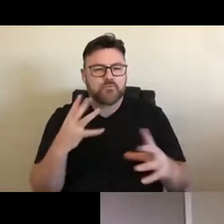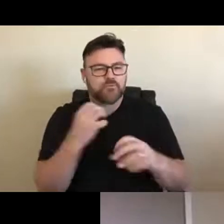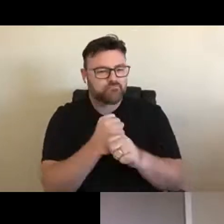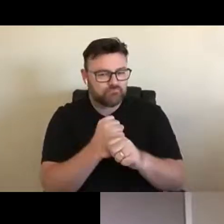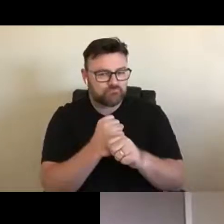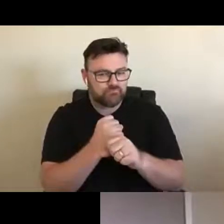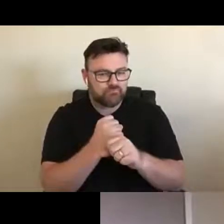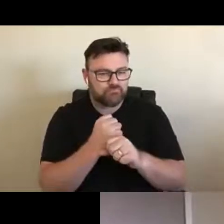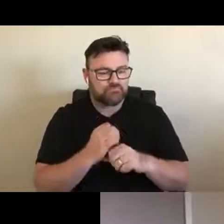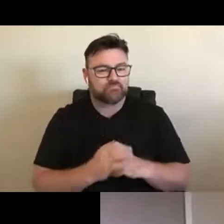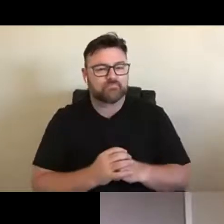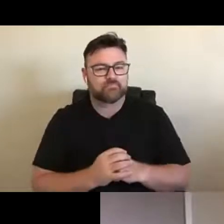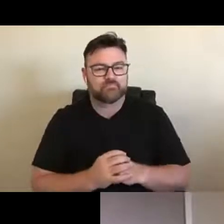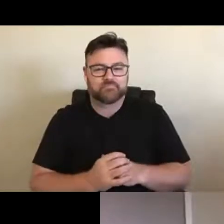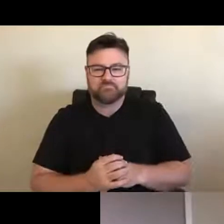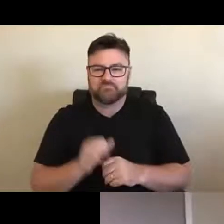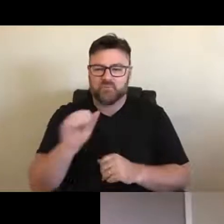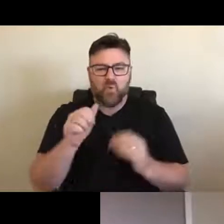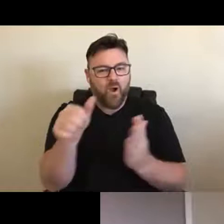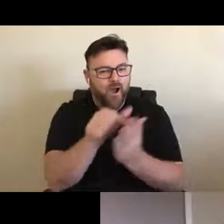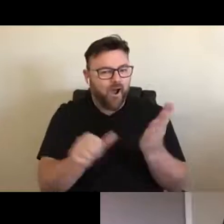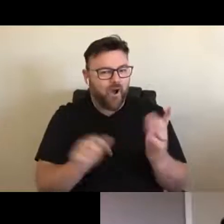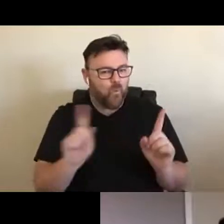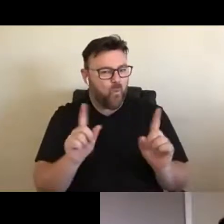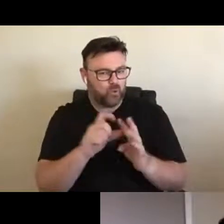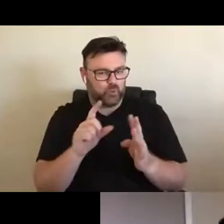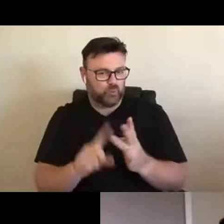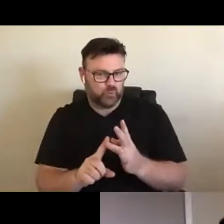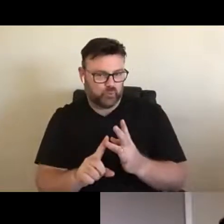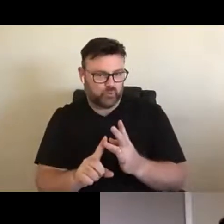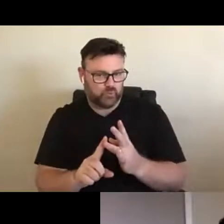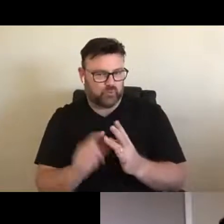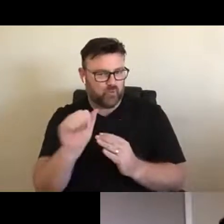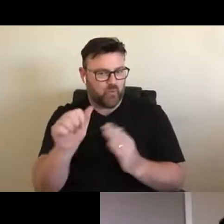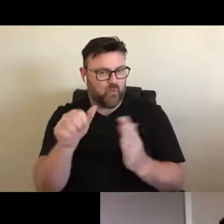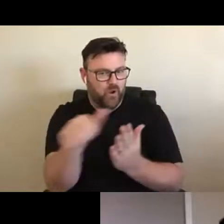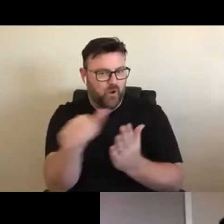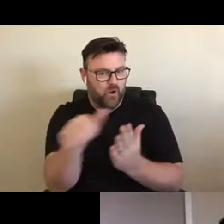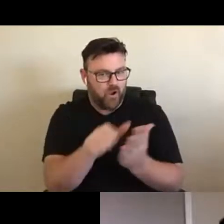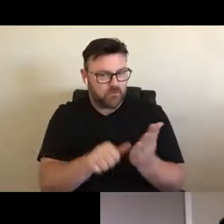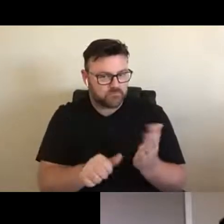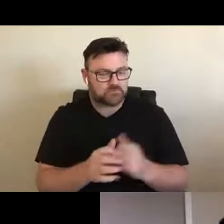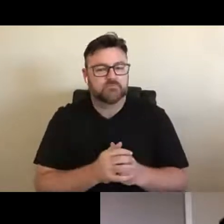about their art practices and also about how